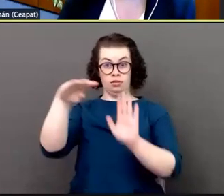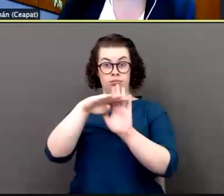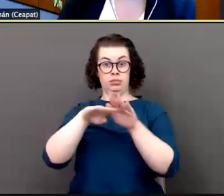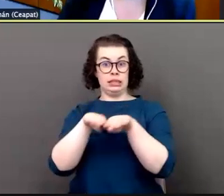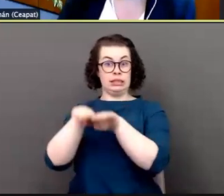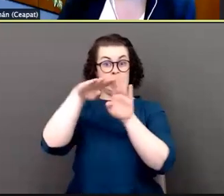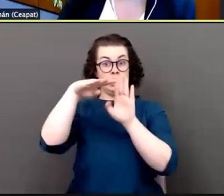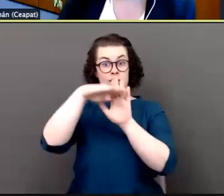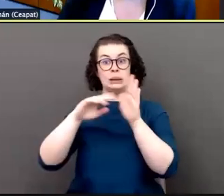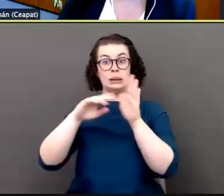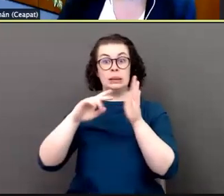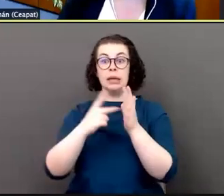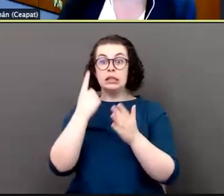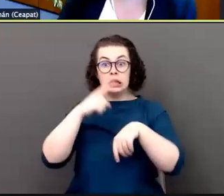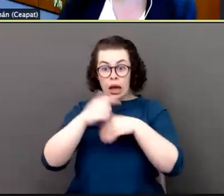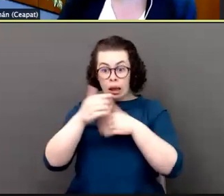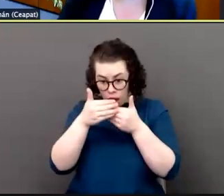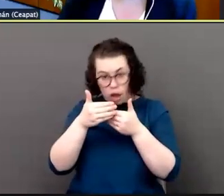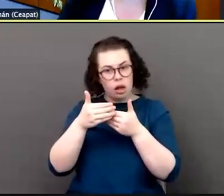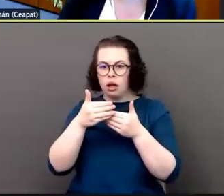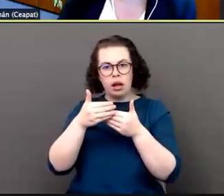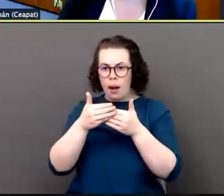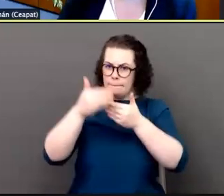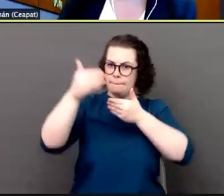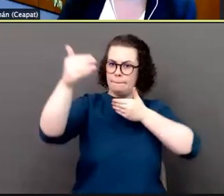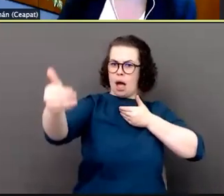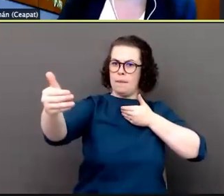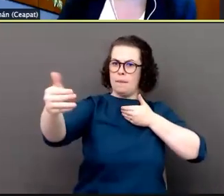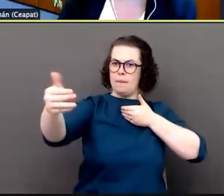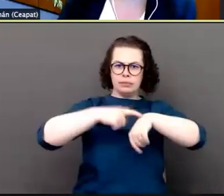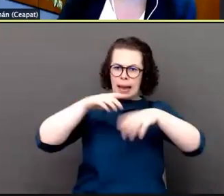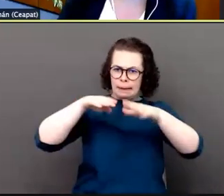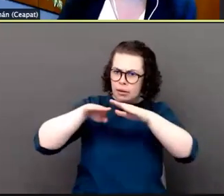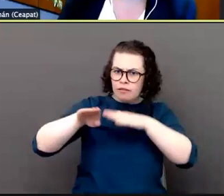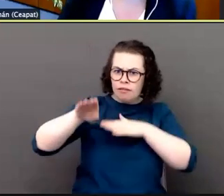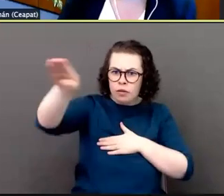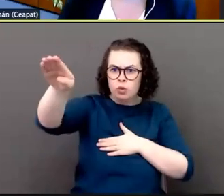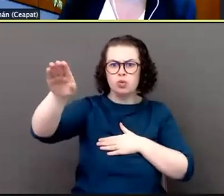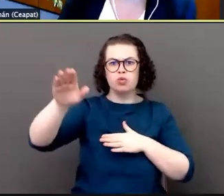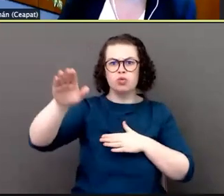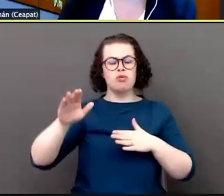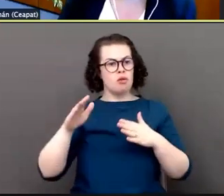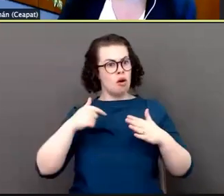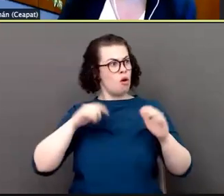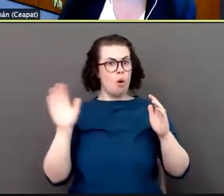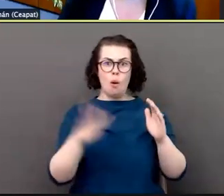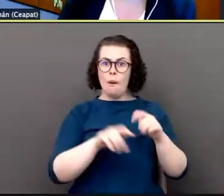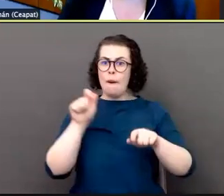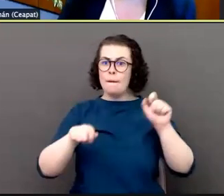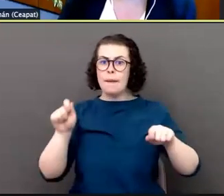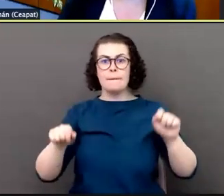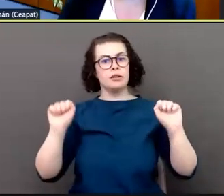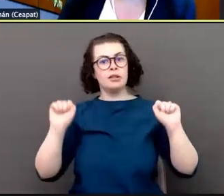and long term that people with disabilities and older people will be able to circulate